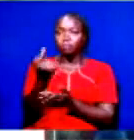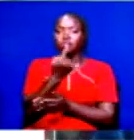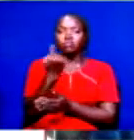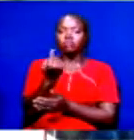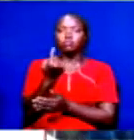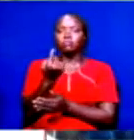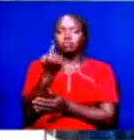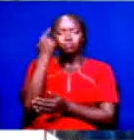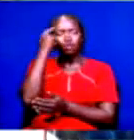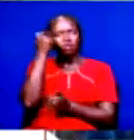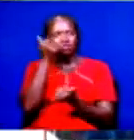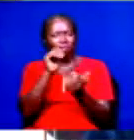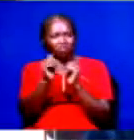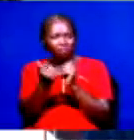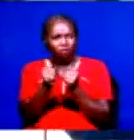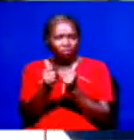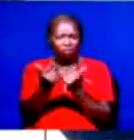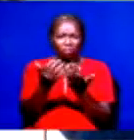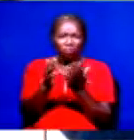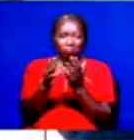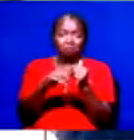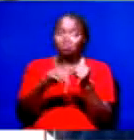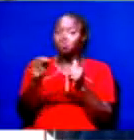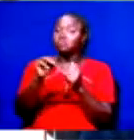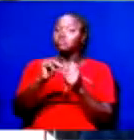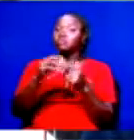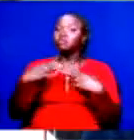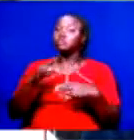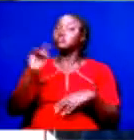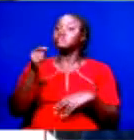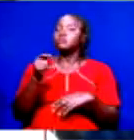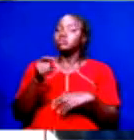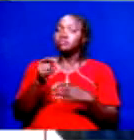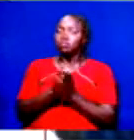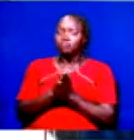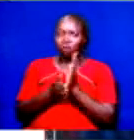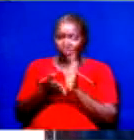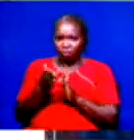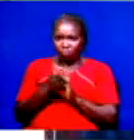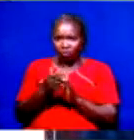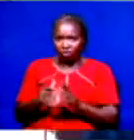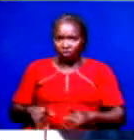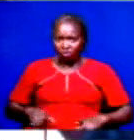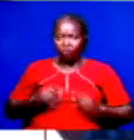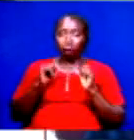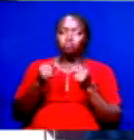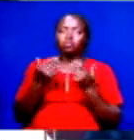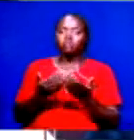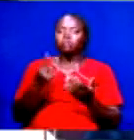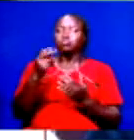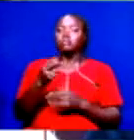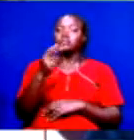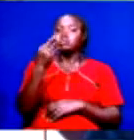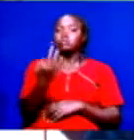going to be 6 million people in Kenya in need of urgent life-saving assistance in 2023. This is